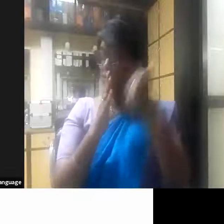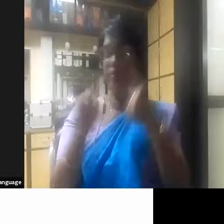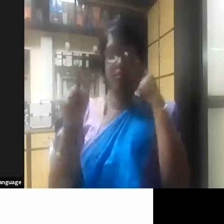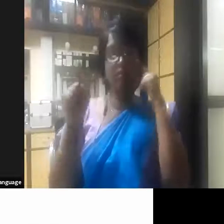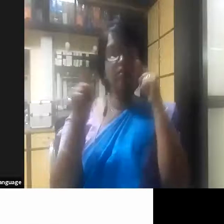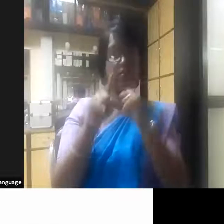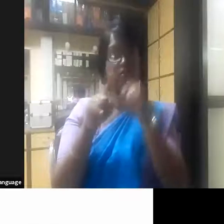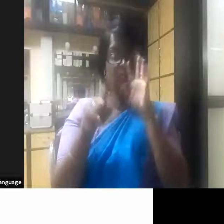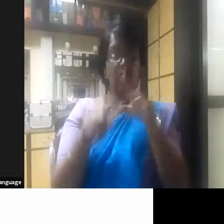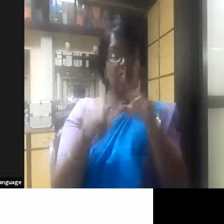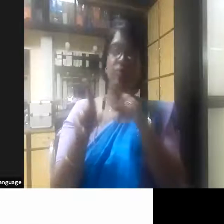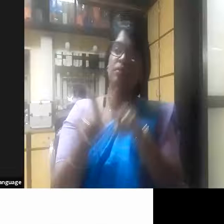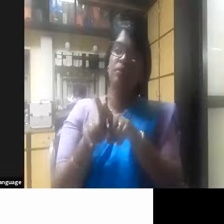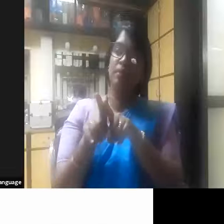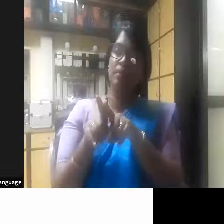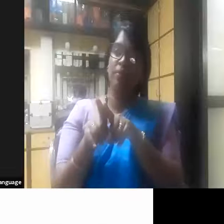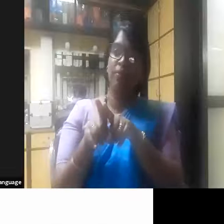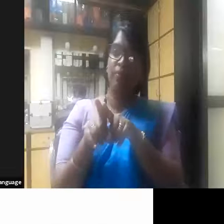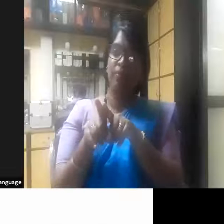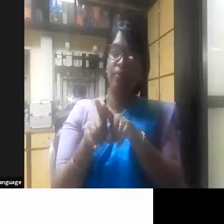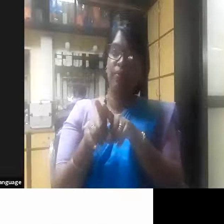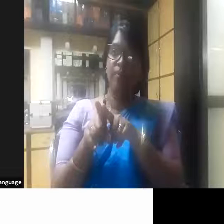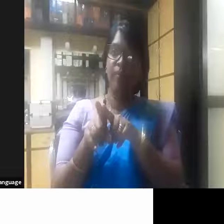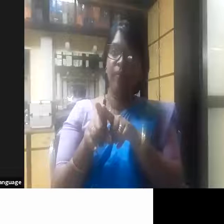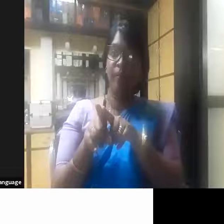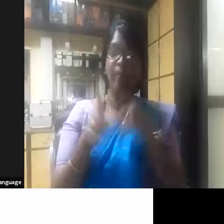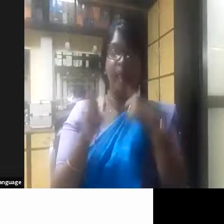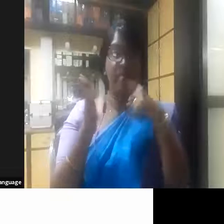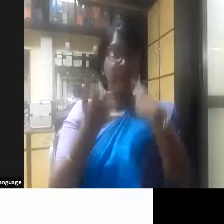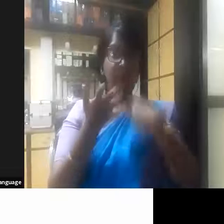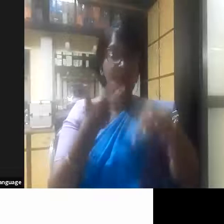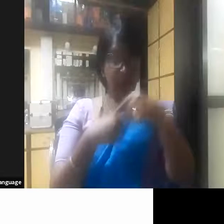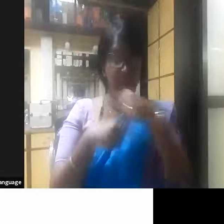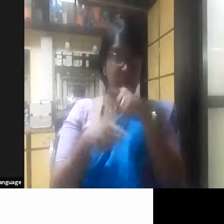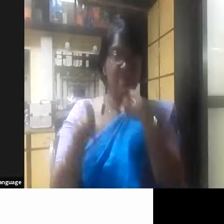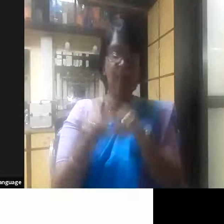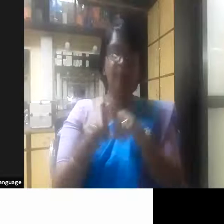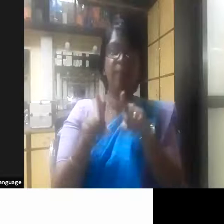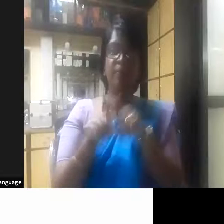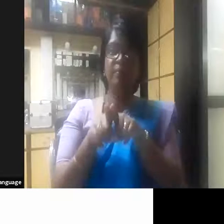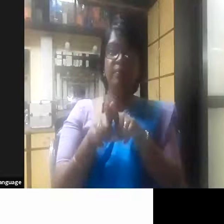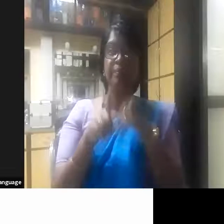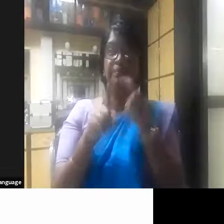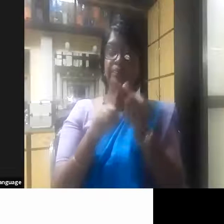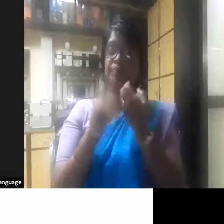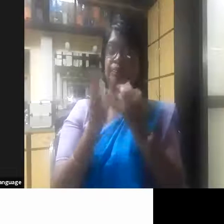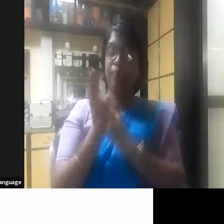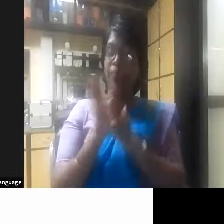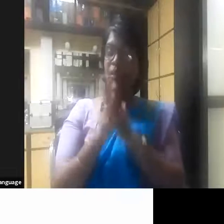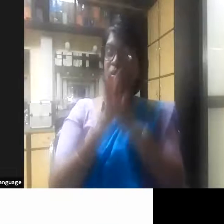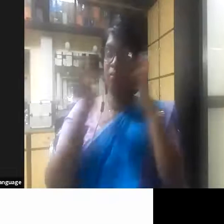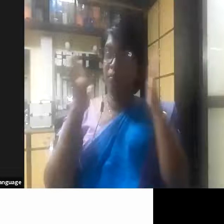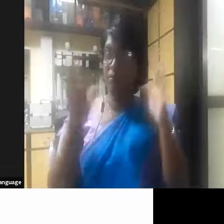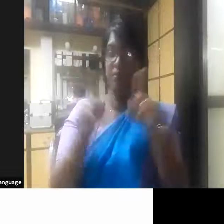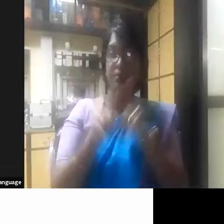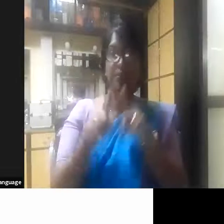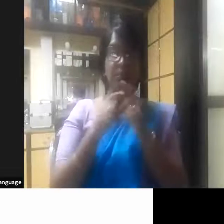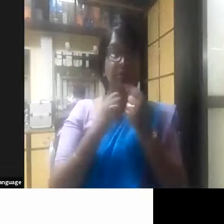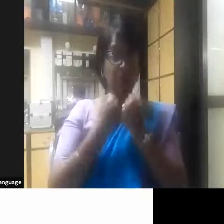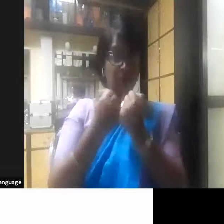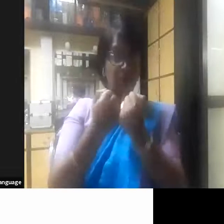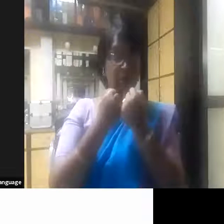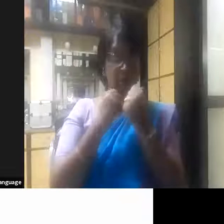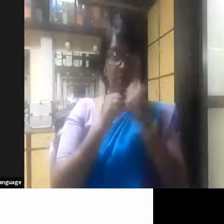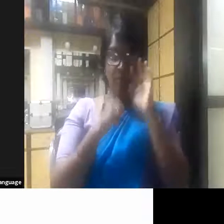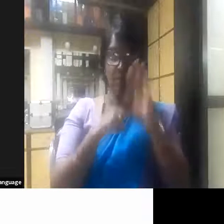raw material from a mine several kilometers below the earth, to a processing plant halfway across the world, to a